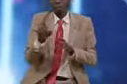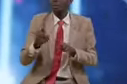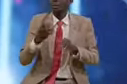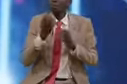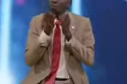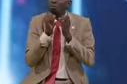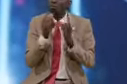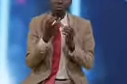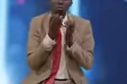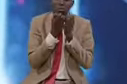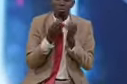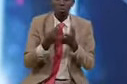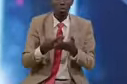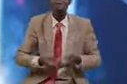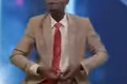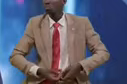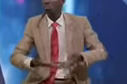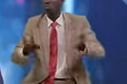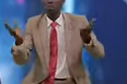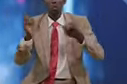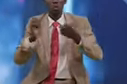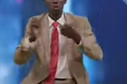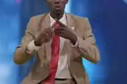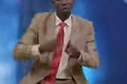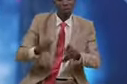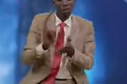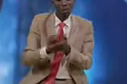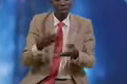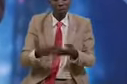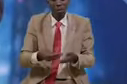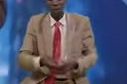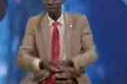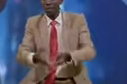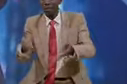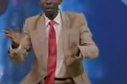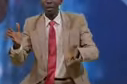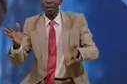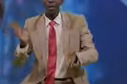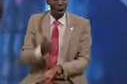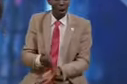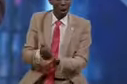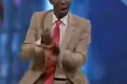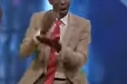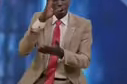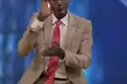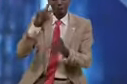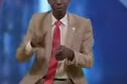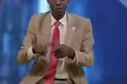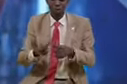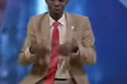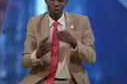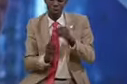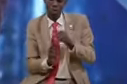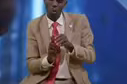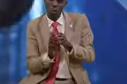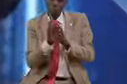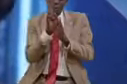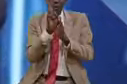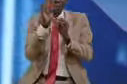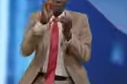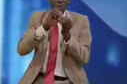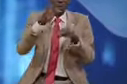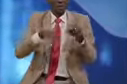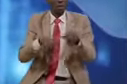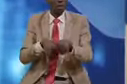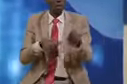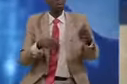All the money he gives to people will put a little support under his foot, and he raises his